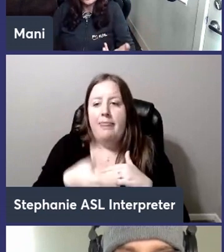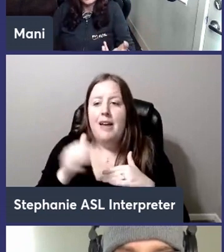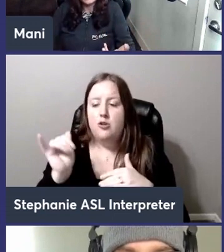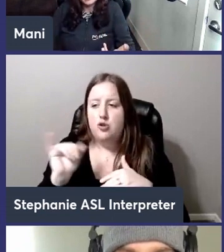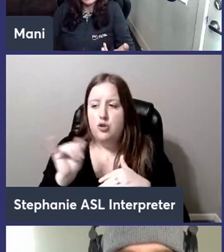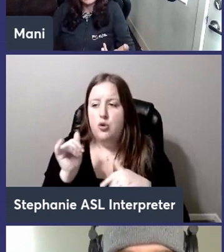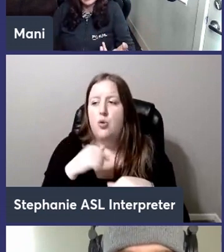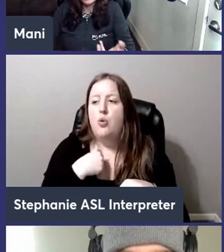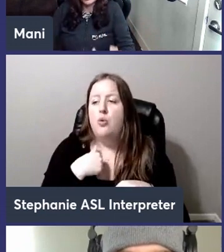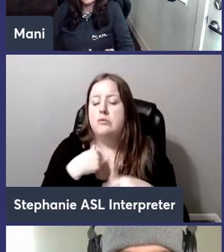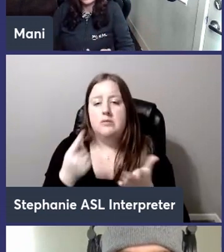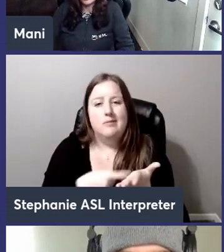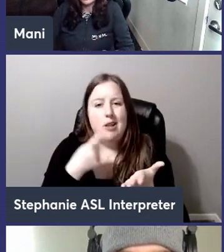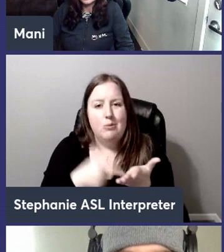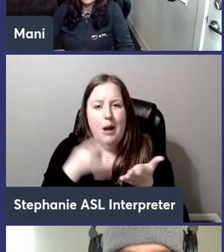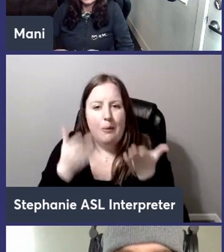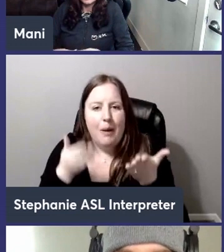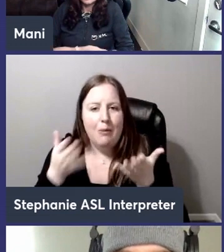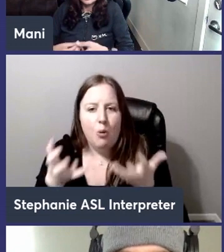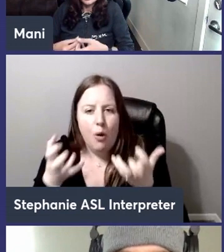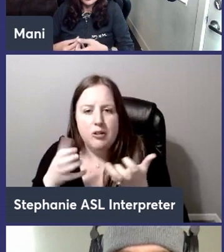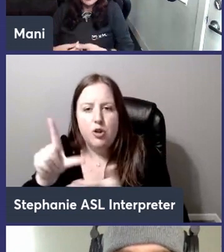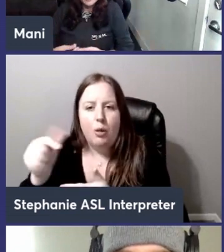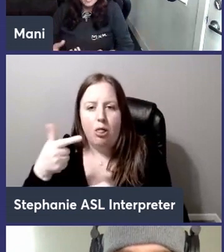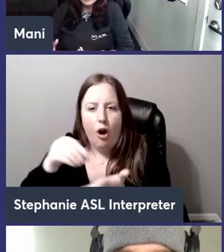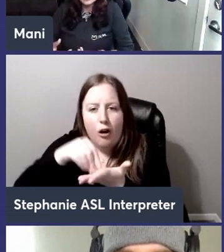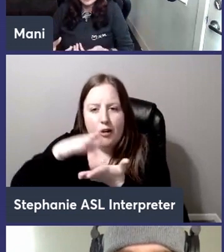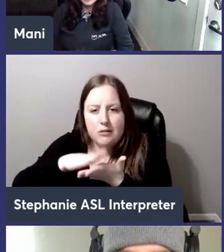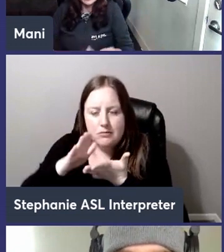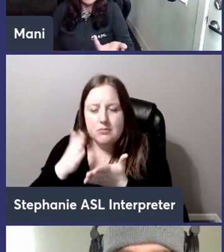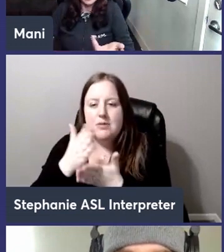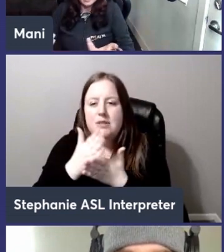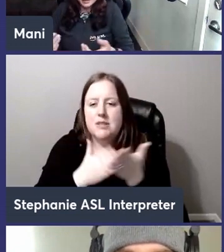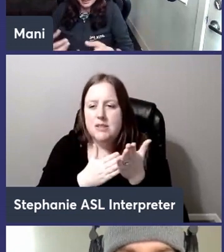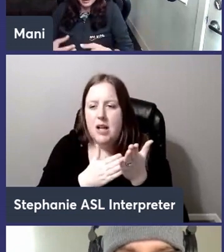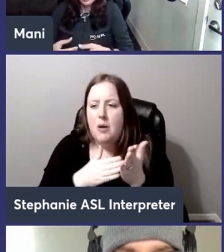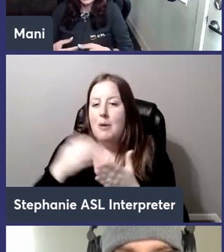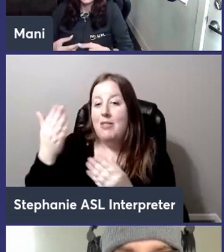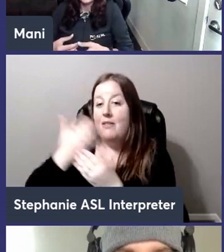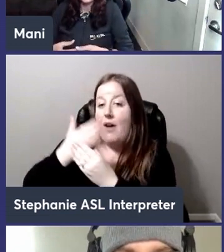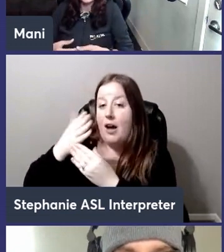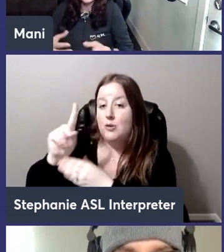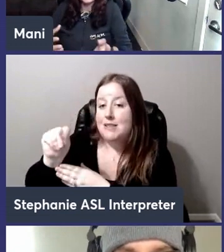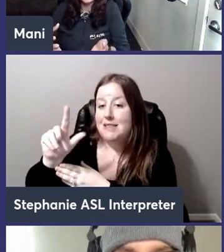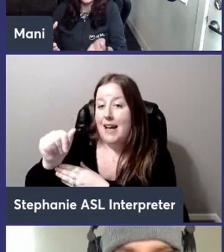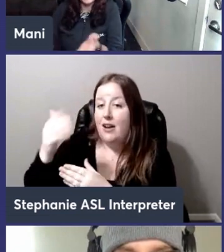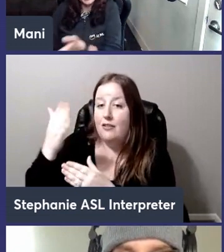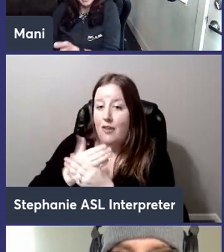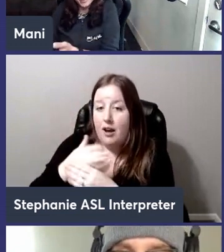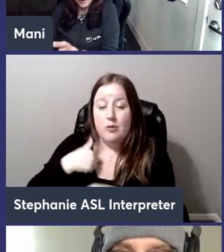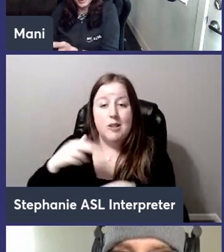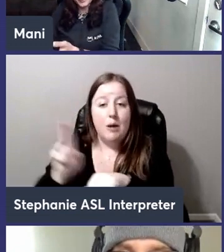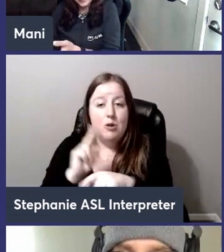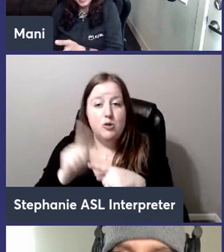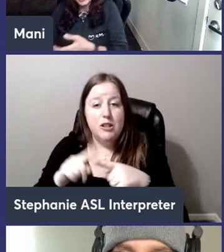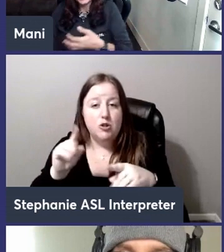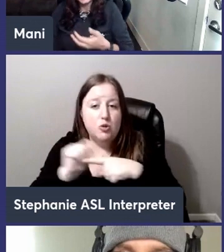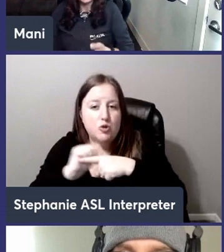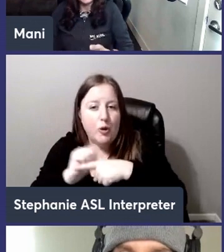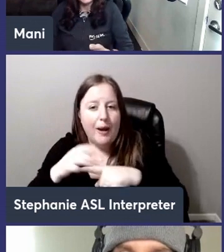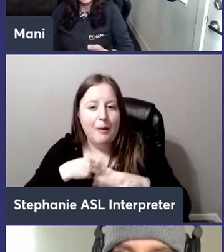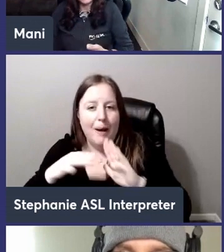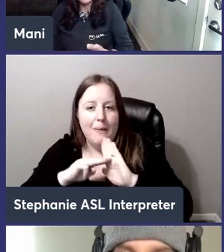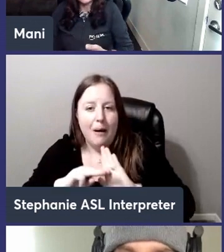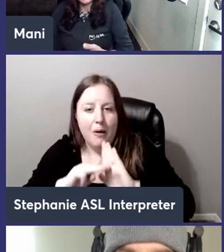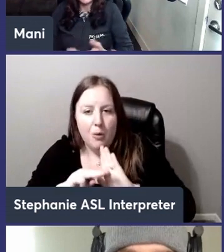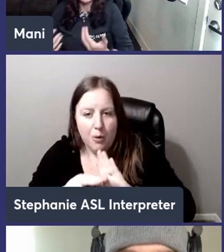also sometimes might want to log some of the files, like data files, which I'm using to train my model. So it